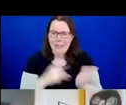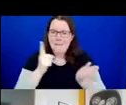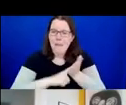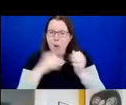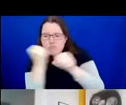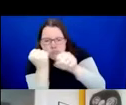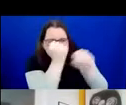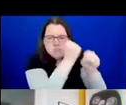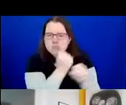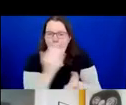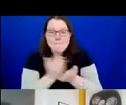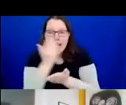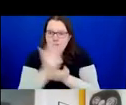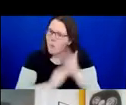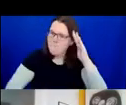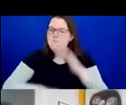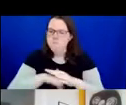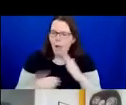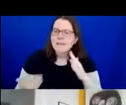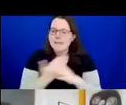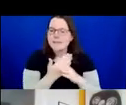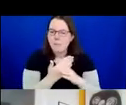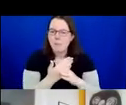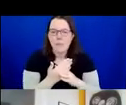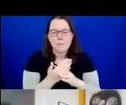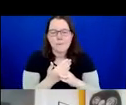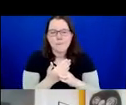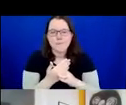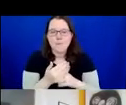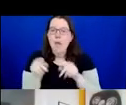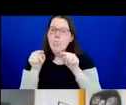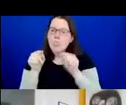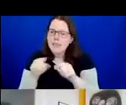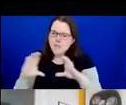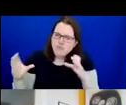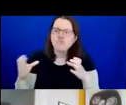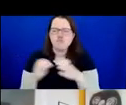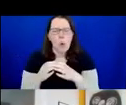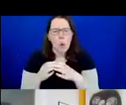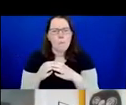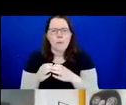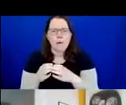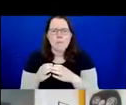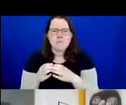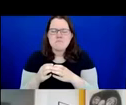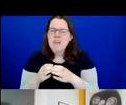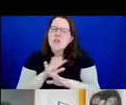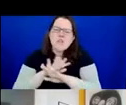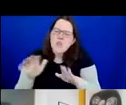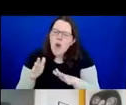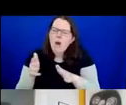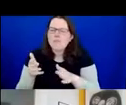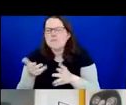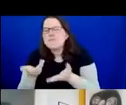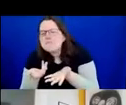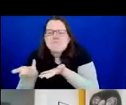accessible as possible. The key feature of this group, however, is that we didn't simply consult. We gave the